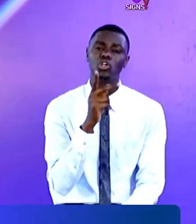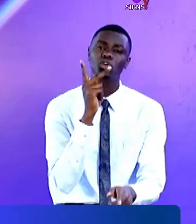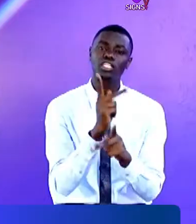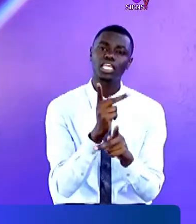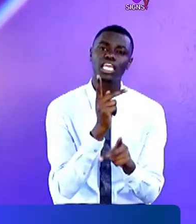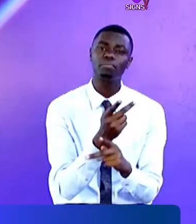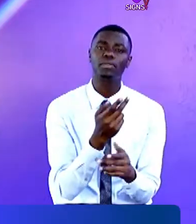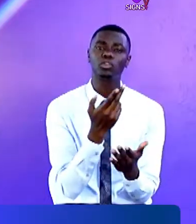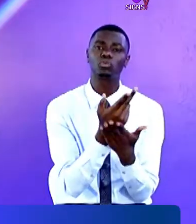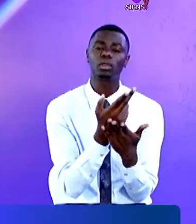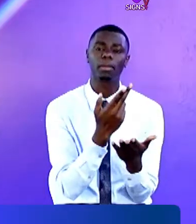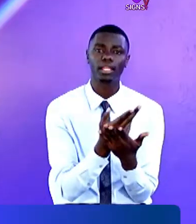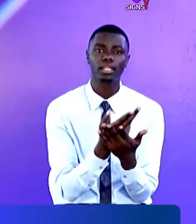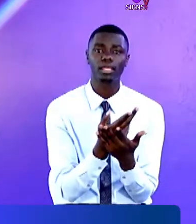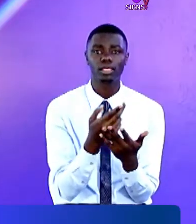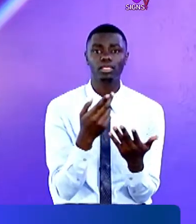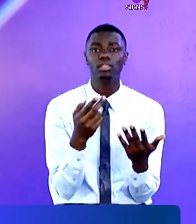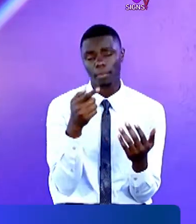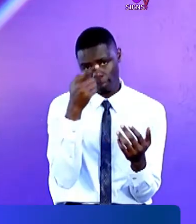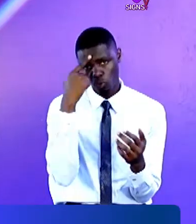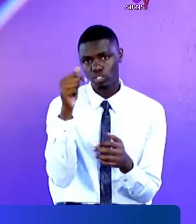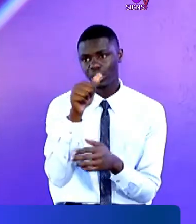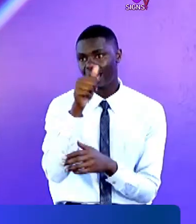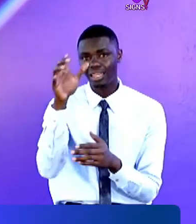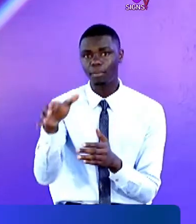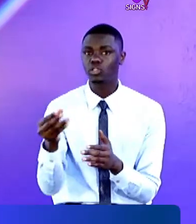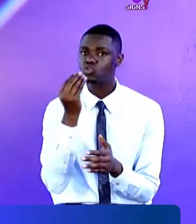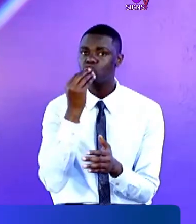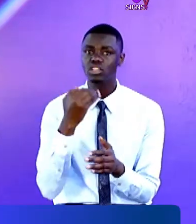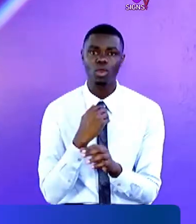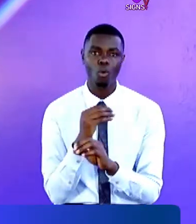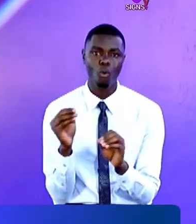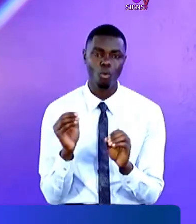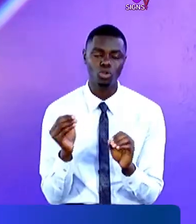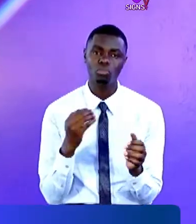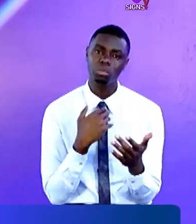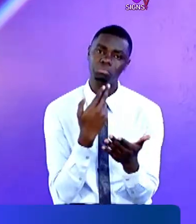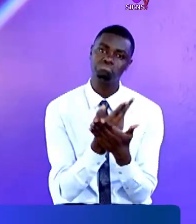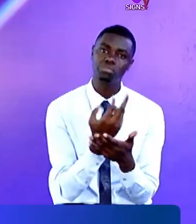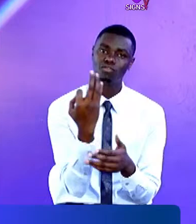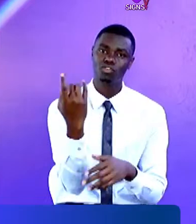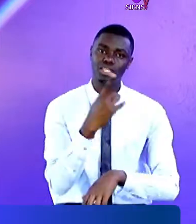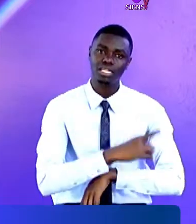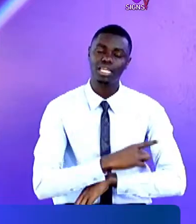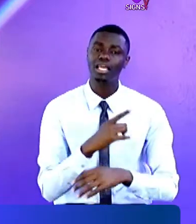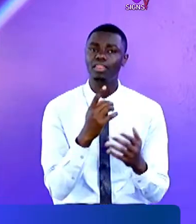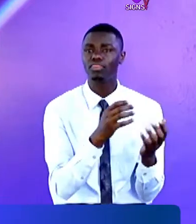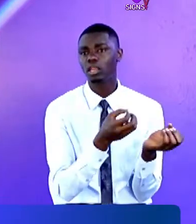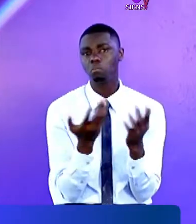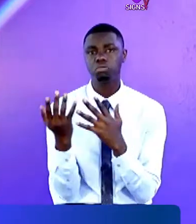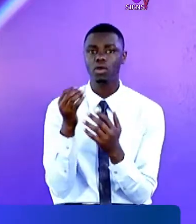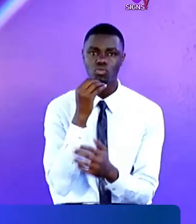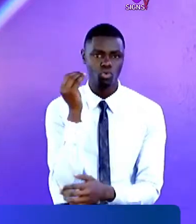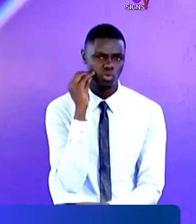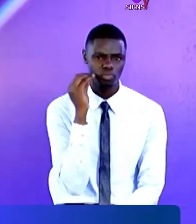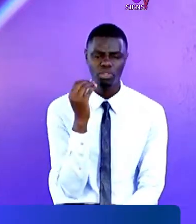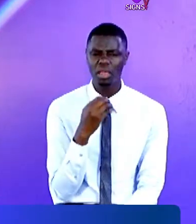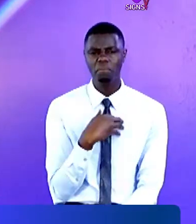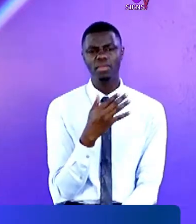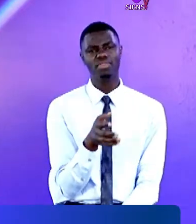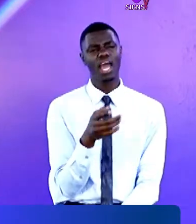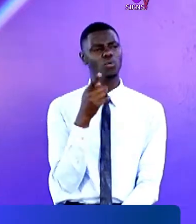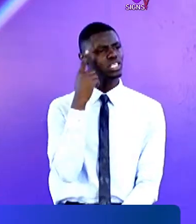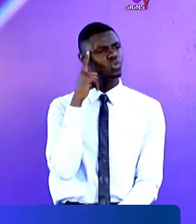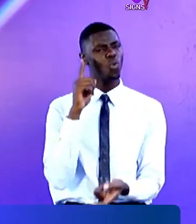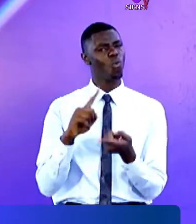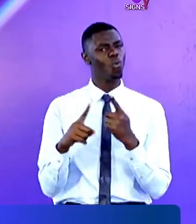because I could not go home, but because I had no one to feed me. Imagine. So I was fed for 3 days. Then they took me back home. So as I was there, I was really